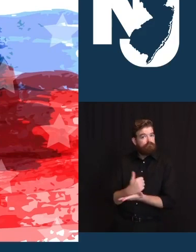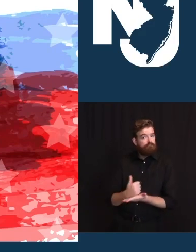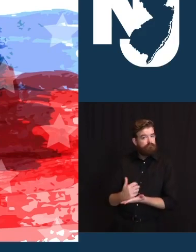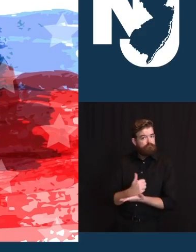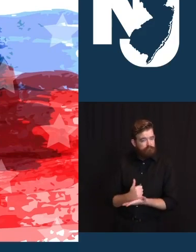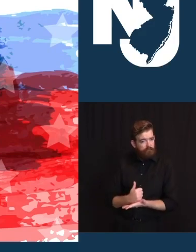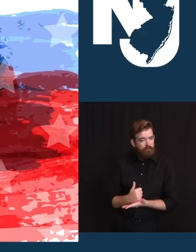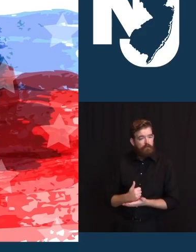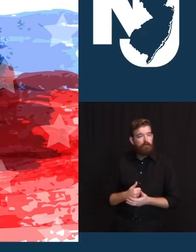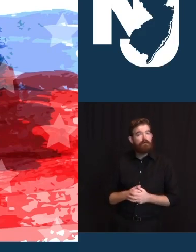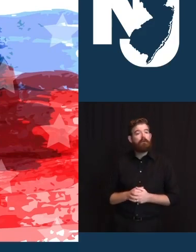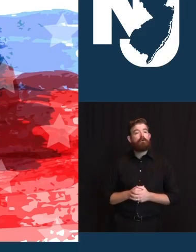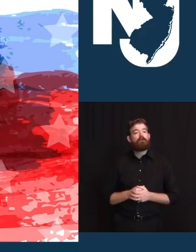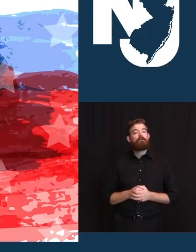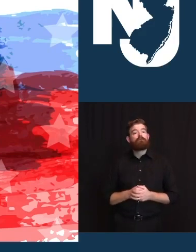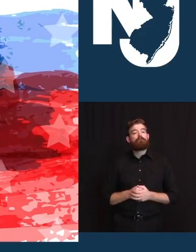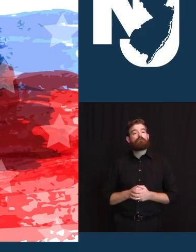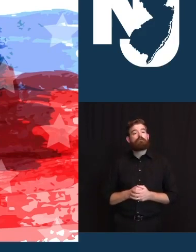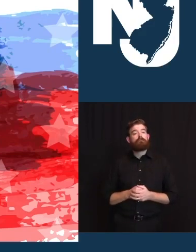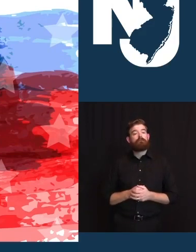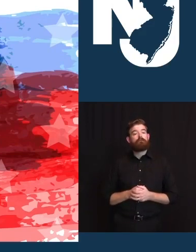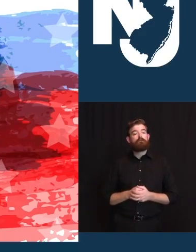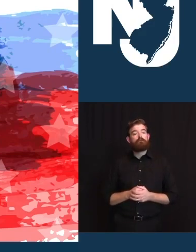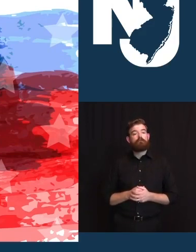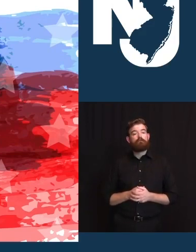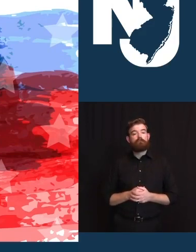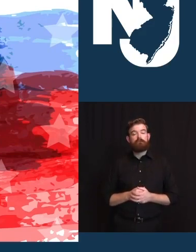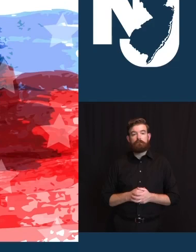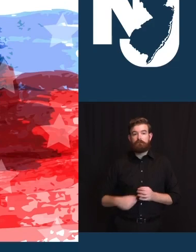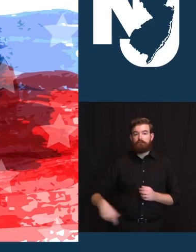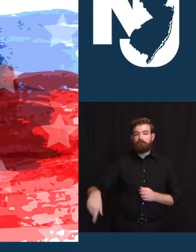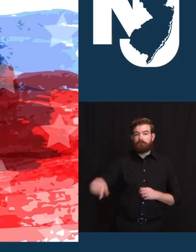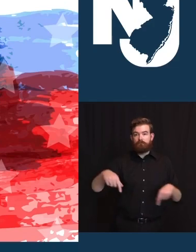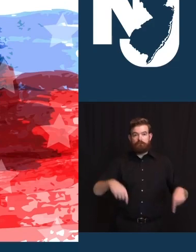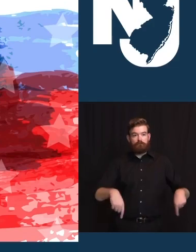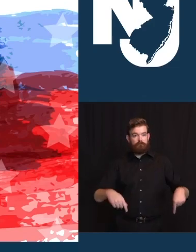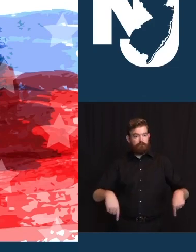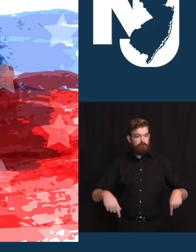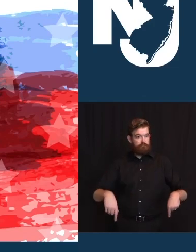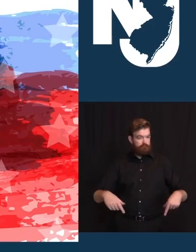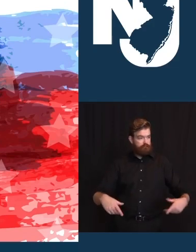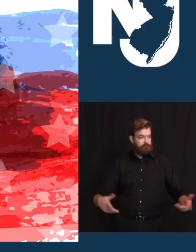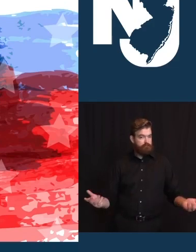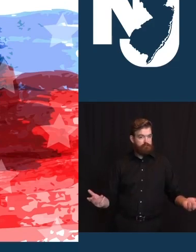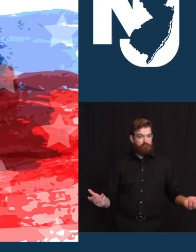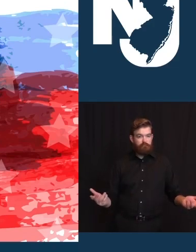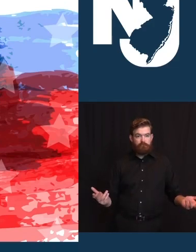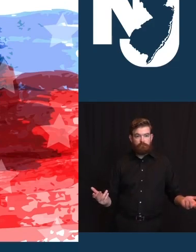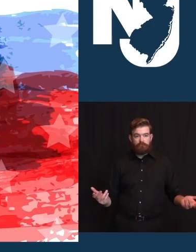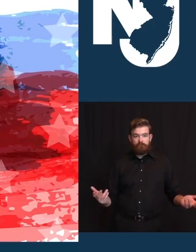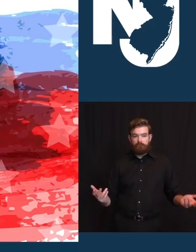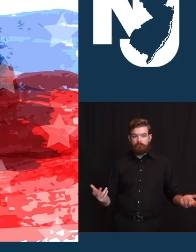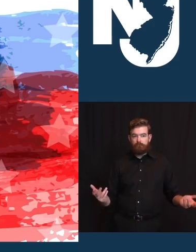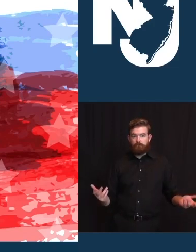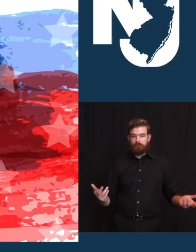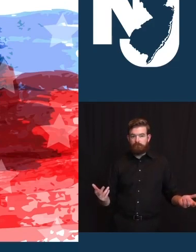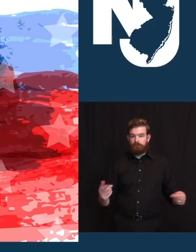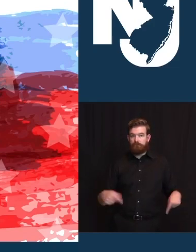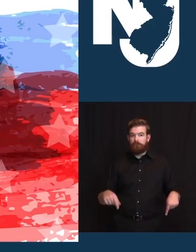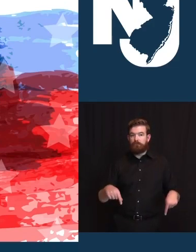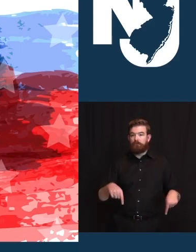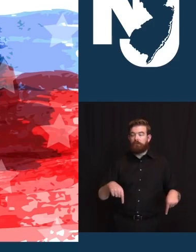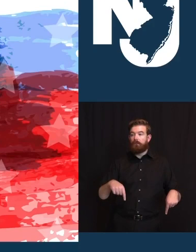of New Jersey workers and families have walked through to enter the middle class. We owe them a debt of gratitude.